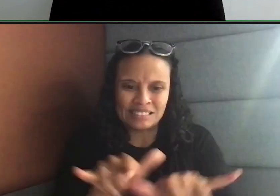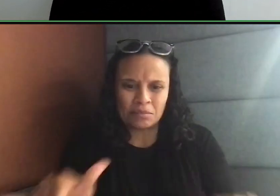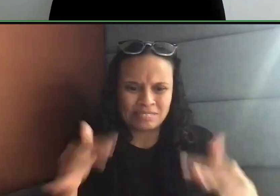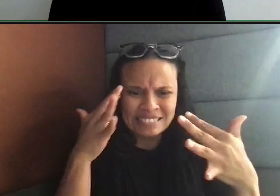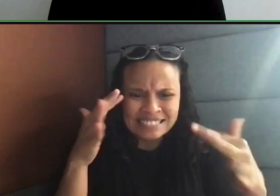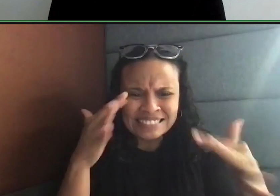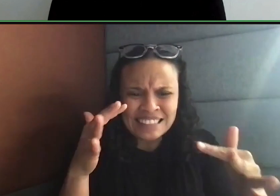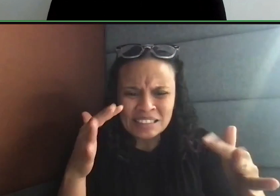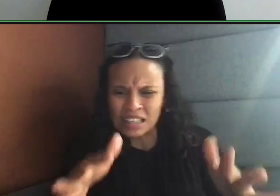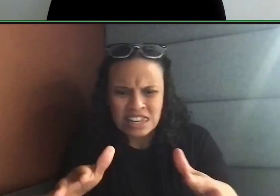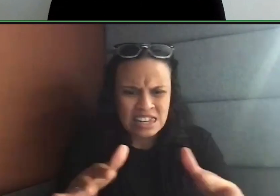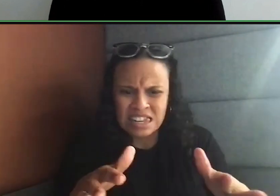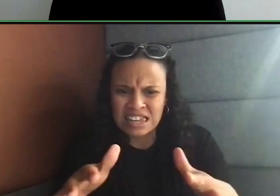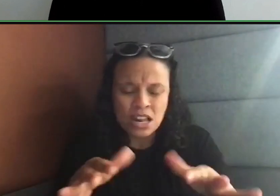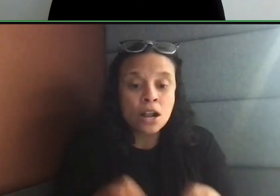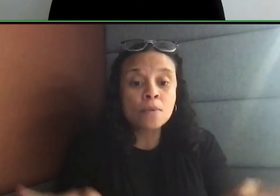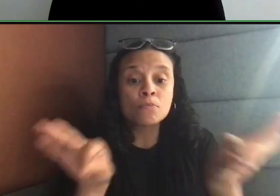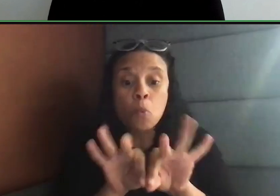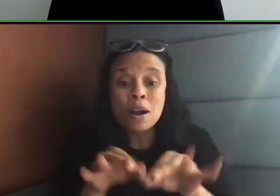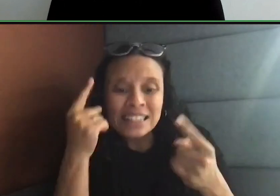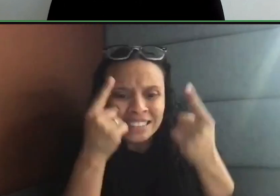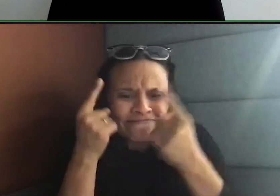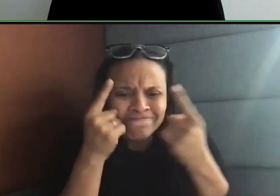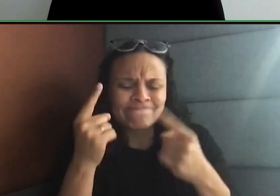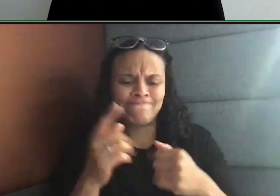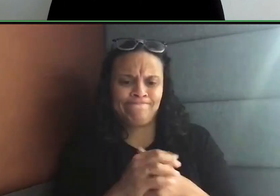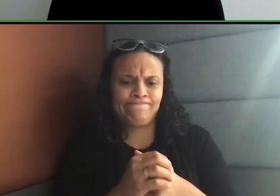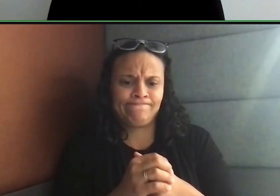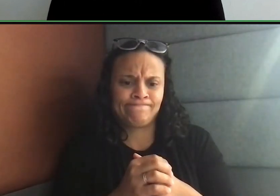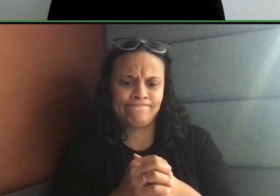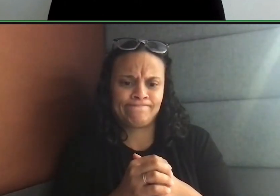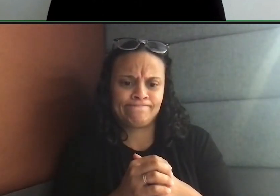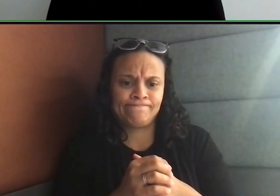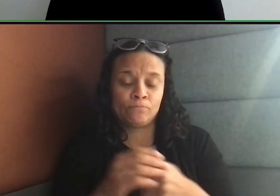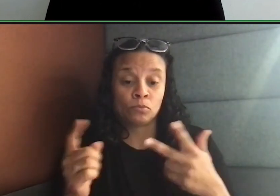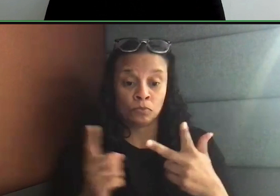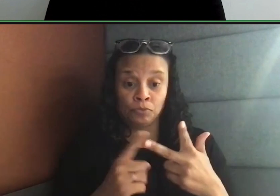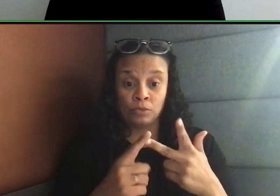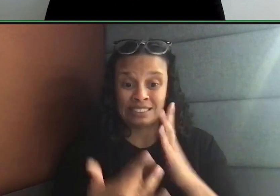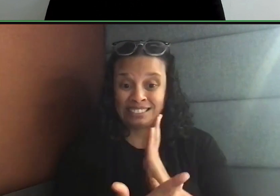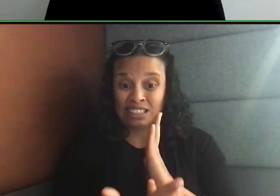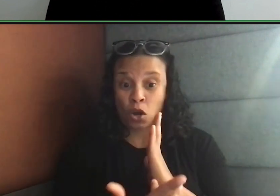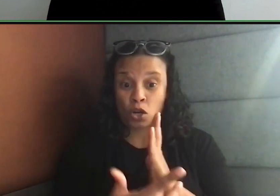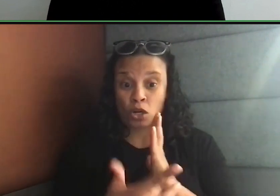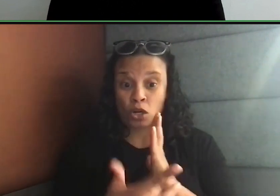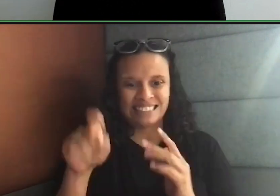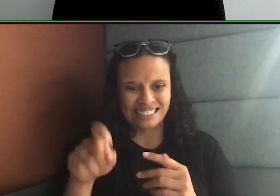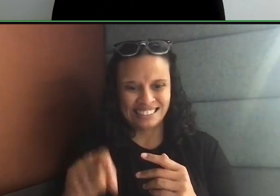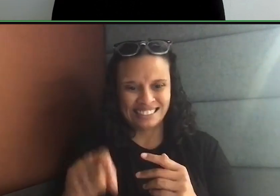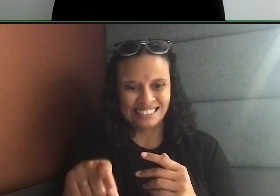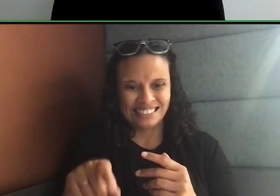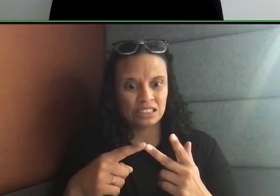And then also technology needs. How are you going to capture the audio in that specific environment? And